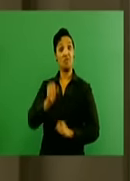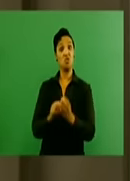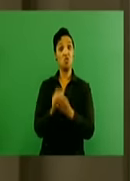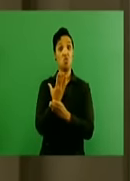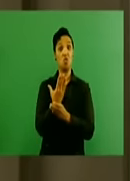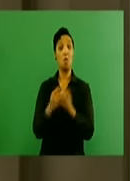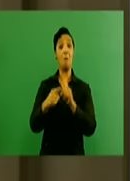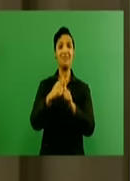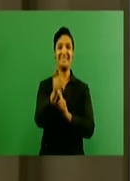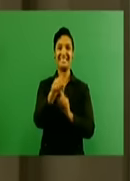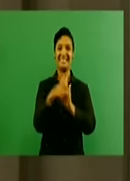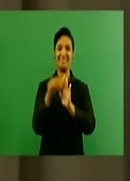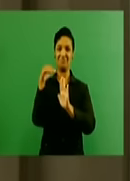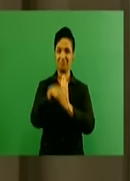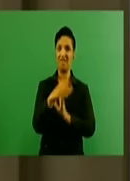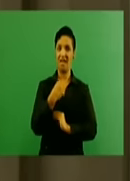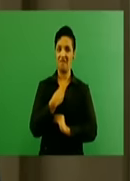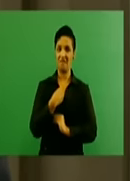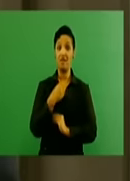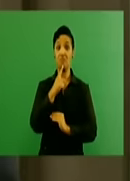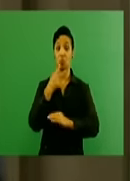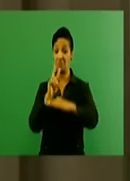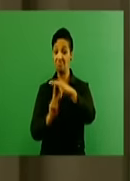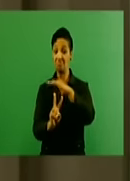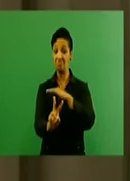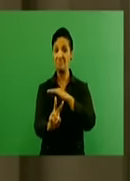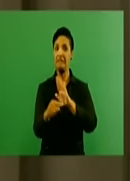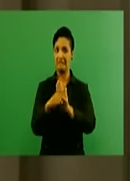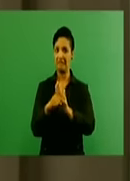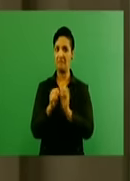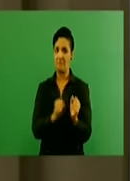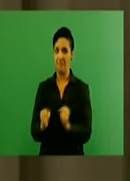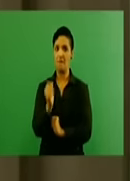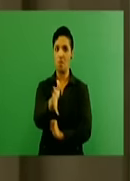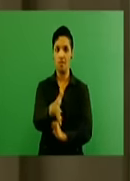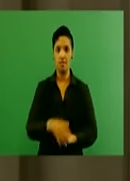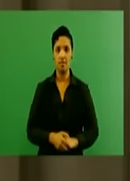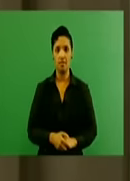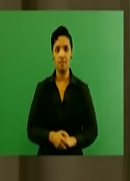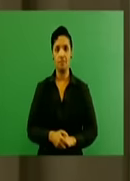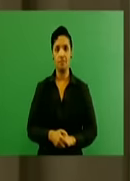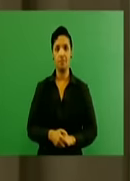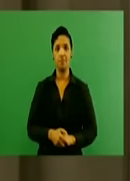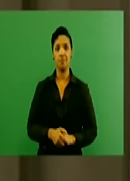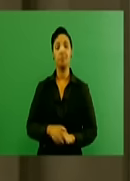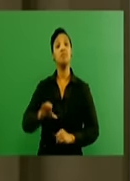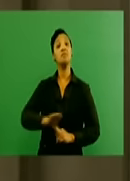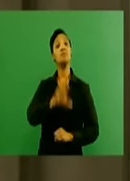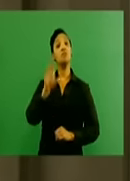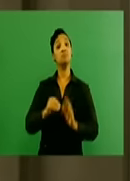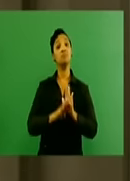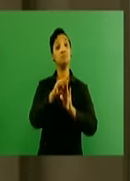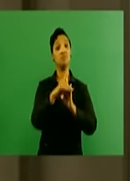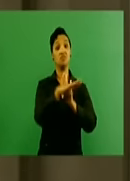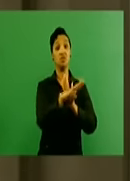downside, and the outlook remains constrained. At the same time, domestic inflation